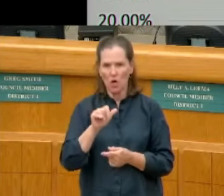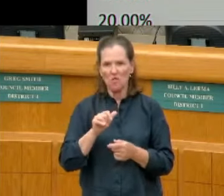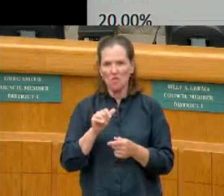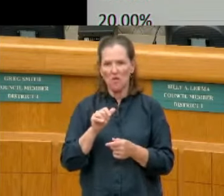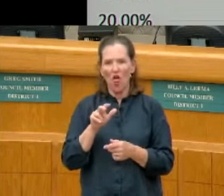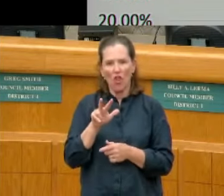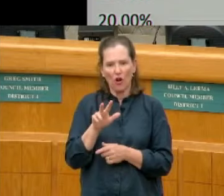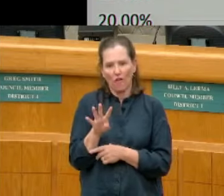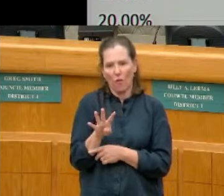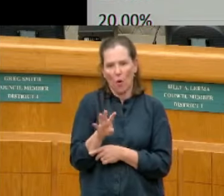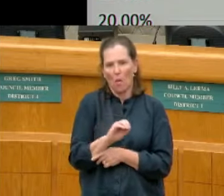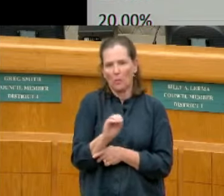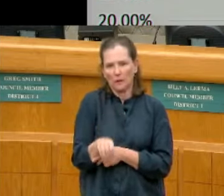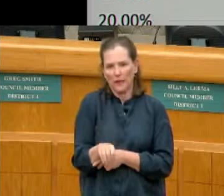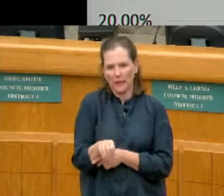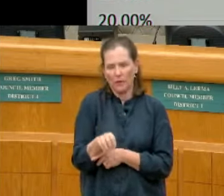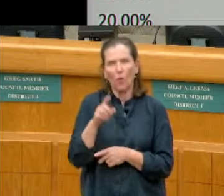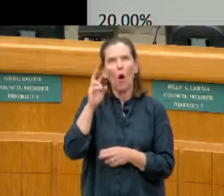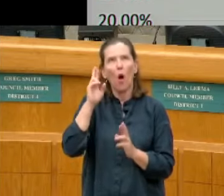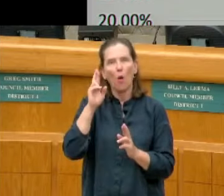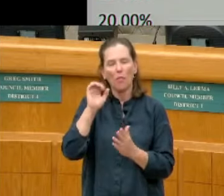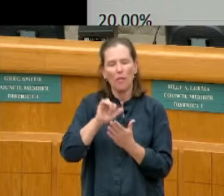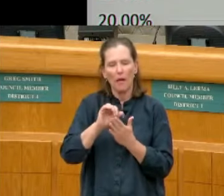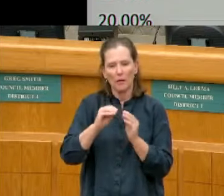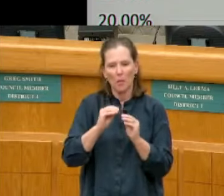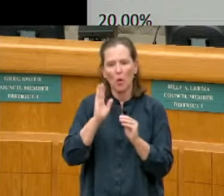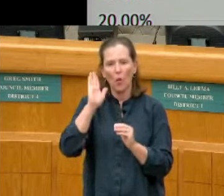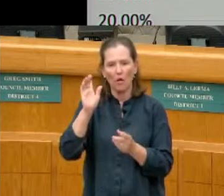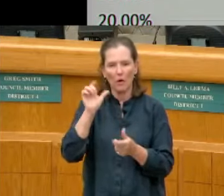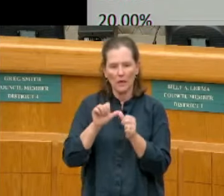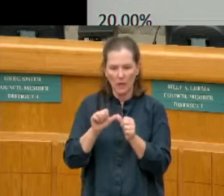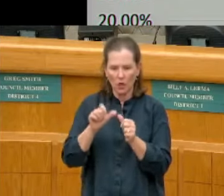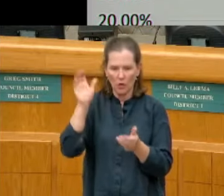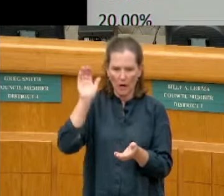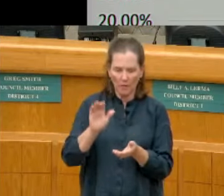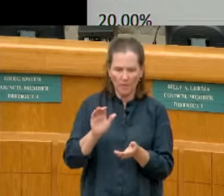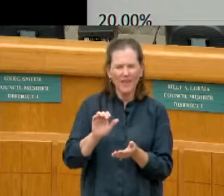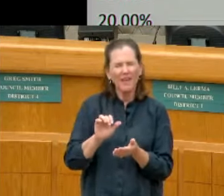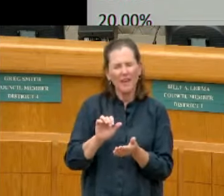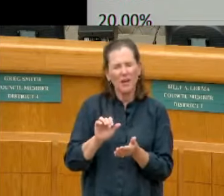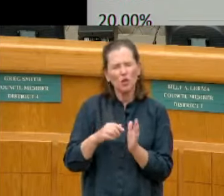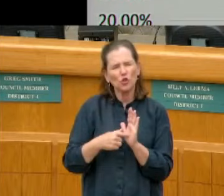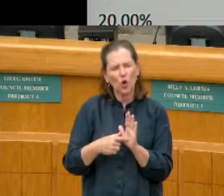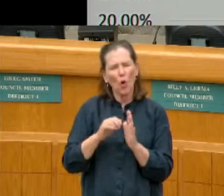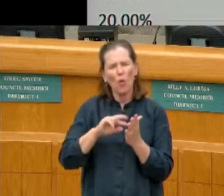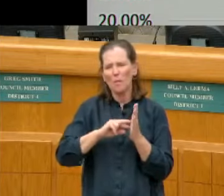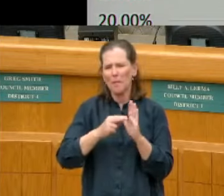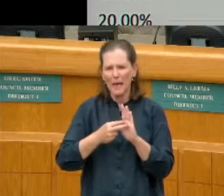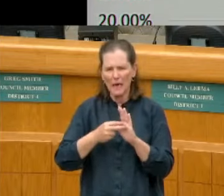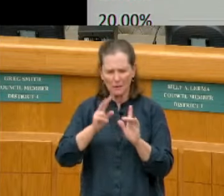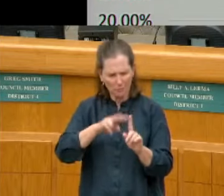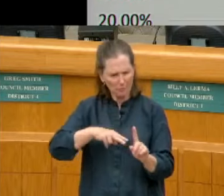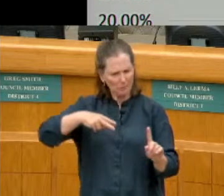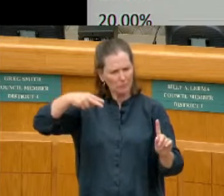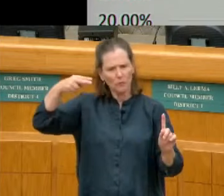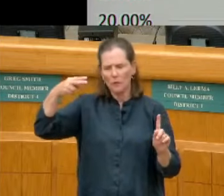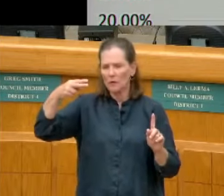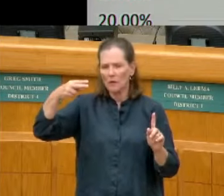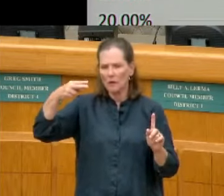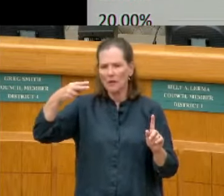and we hope this number will continue to decline. Now, I need to put this in perspective for you. You can take any